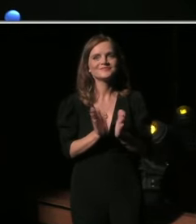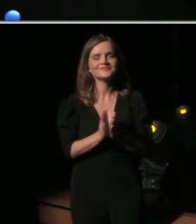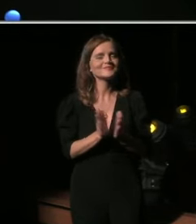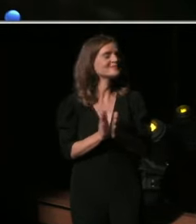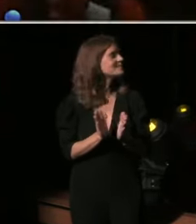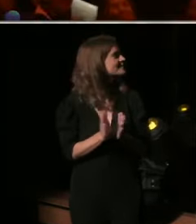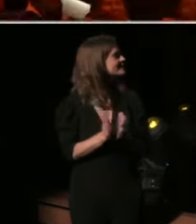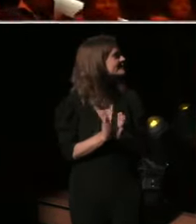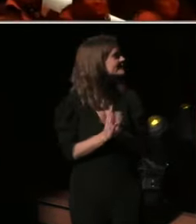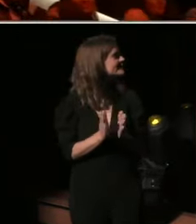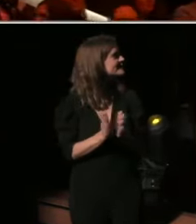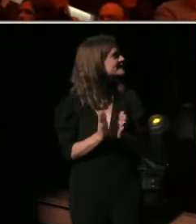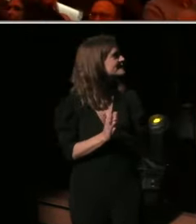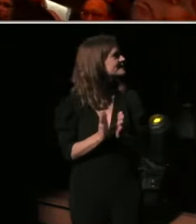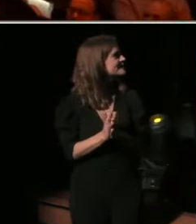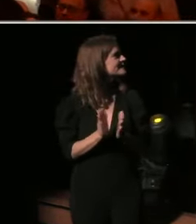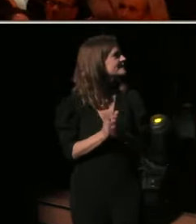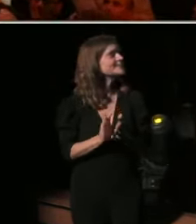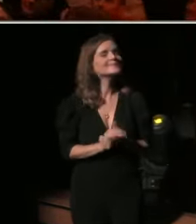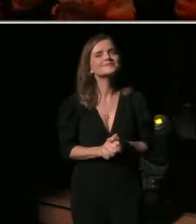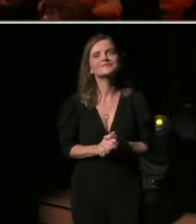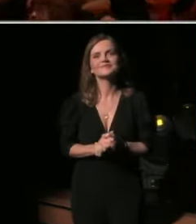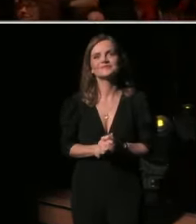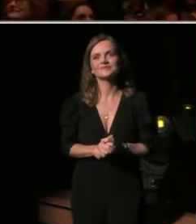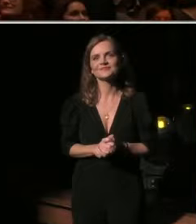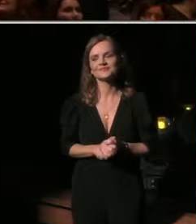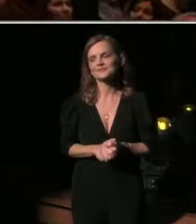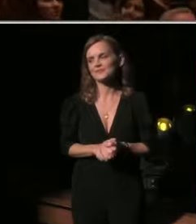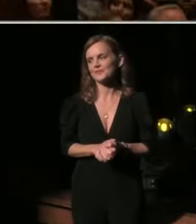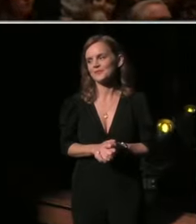Narinda Minus and the production team.